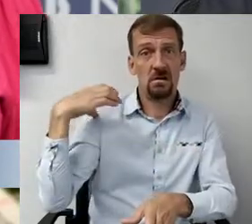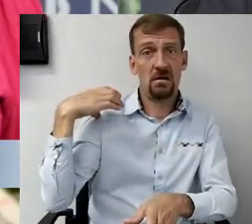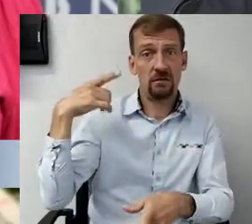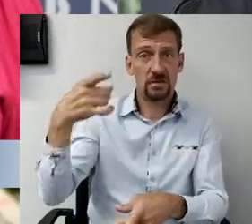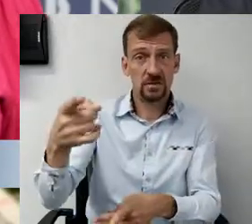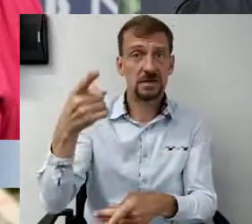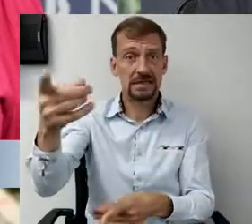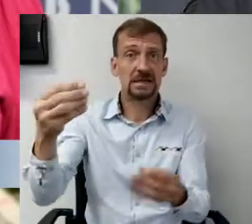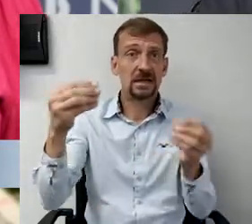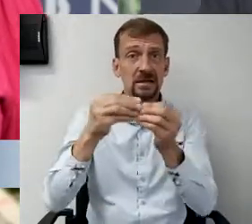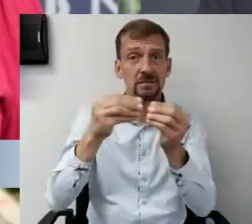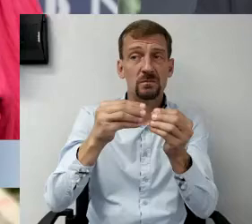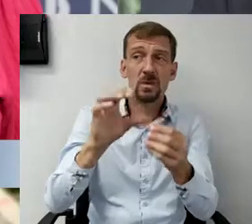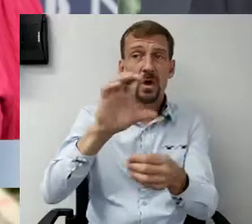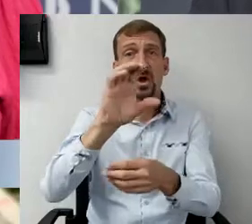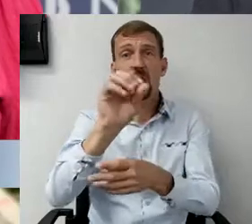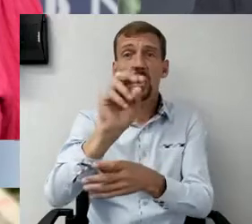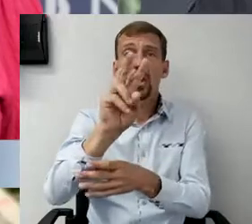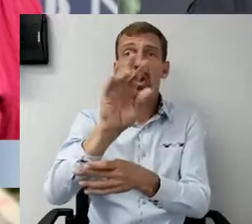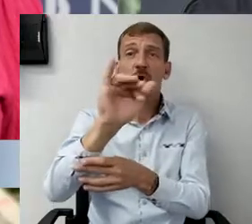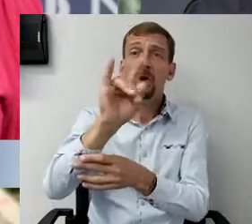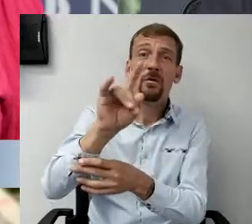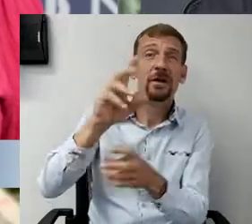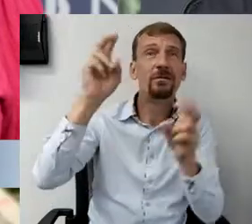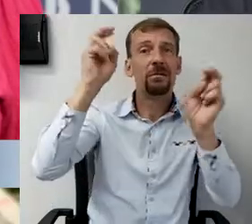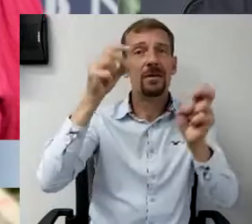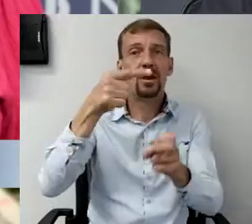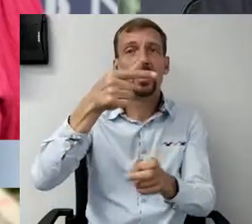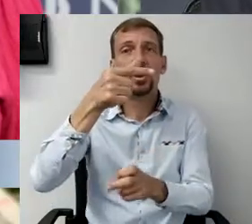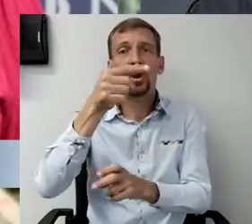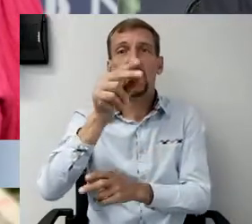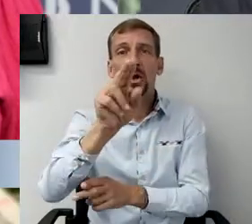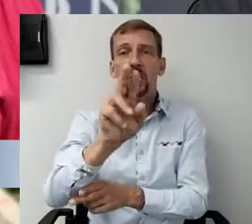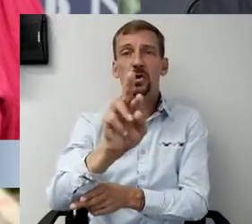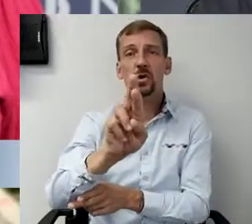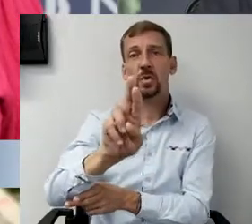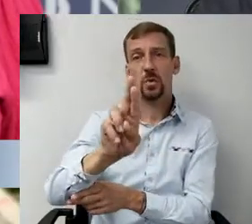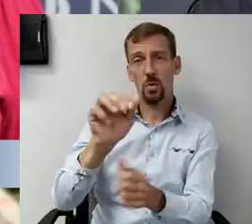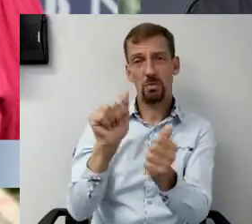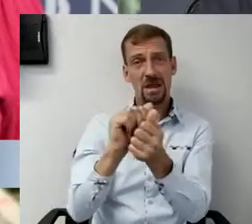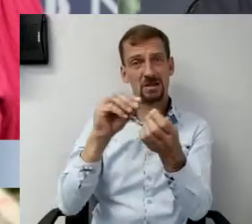COVID statistician or guru around the numbers,